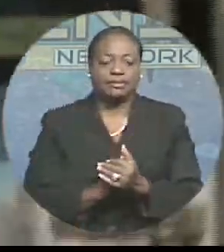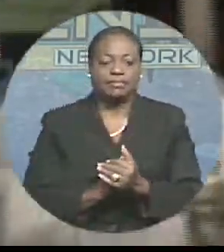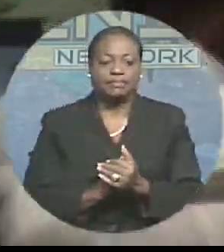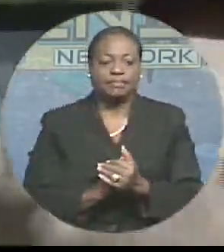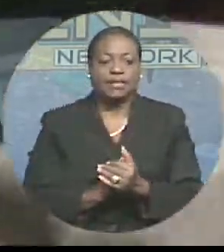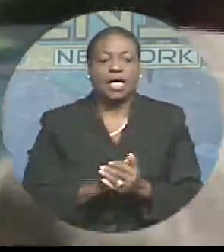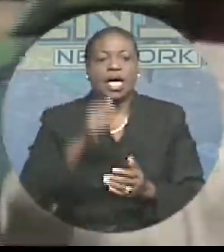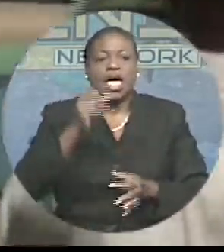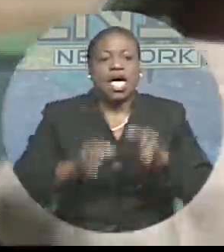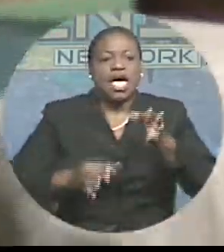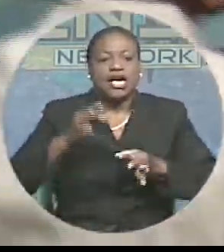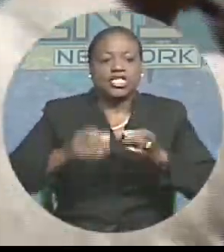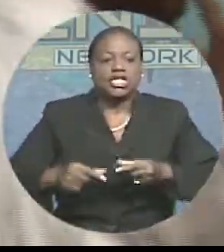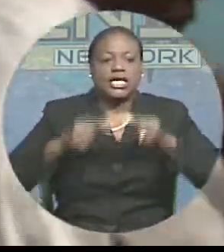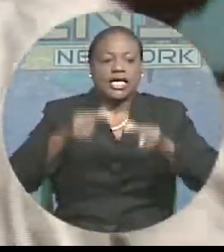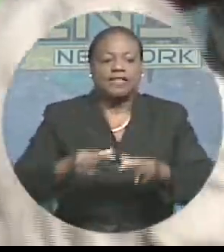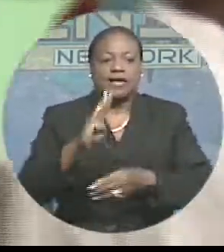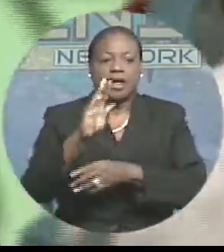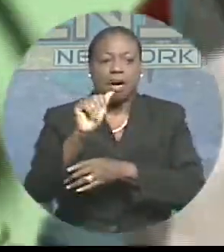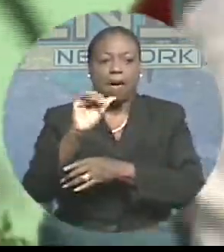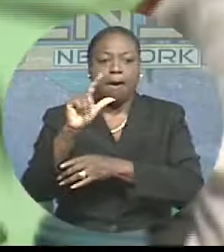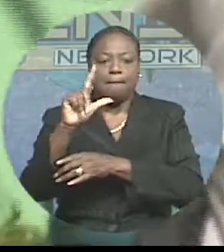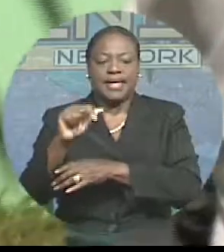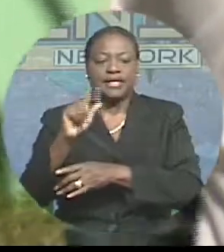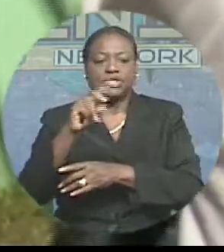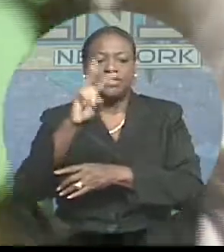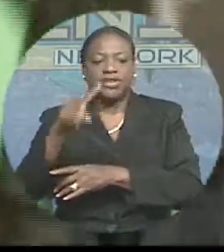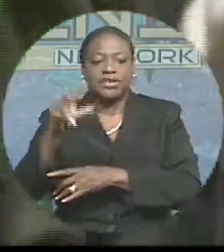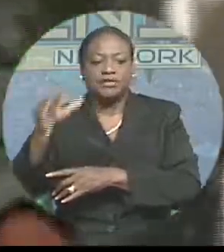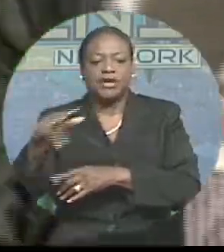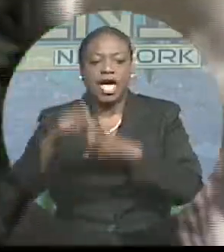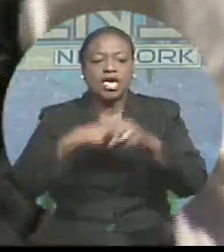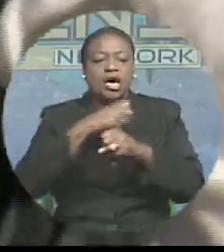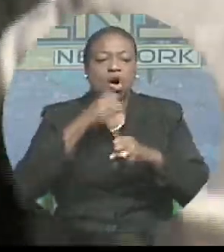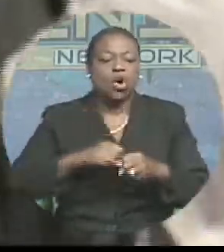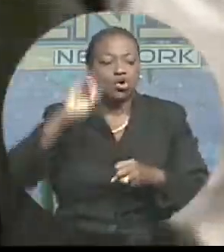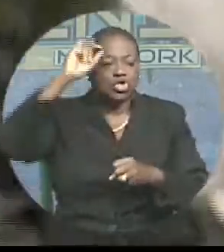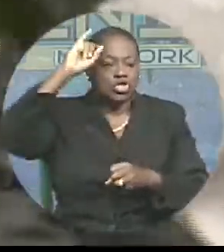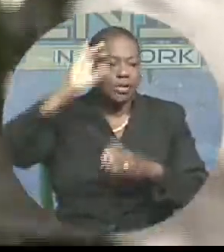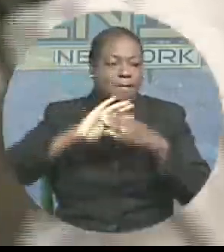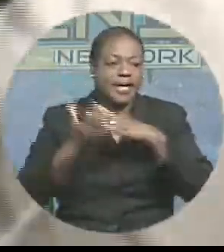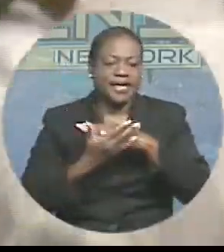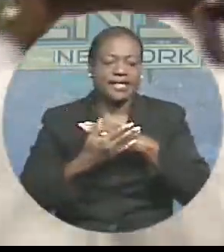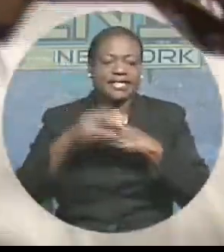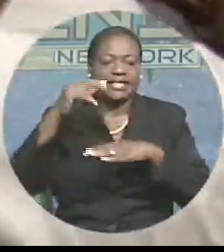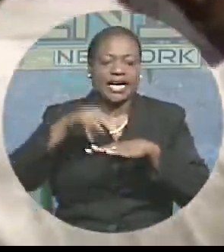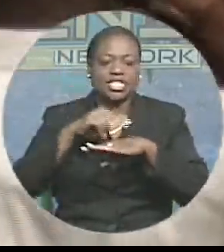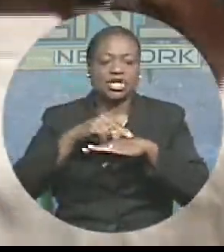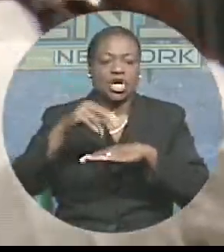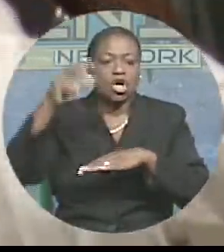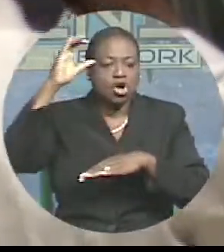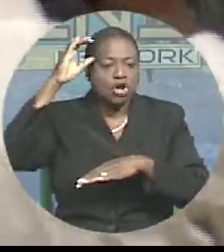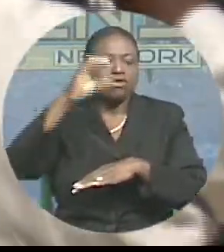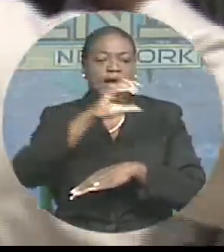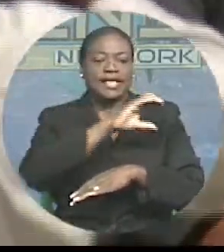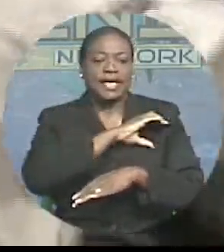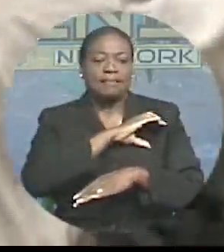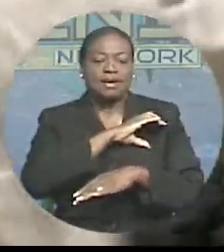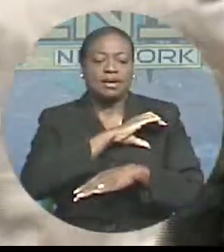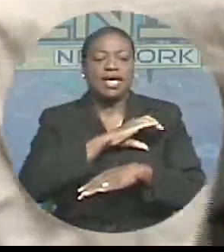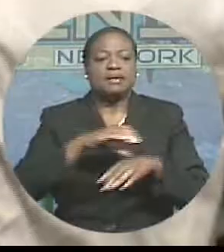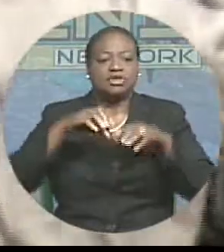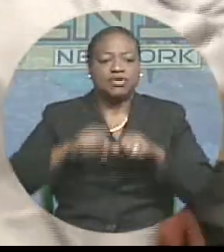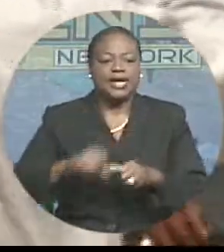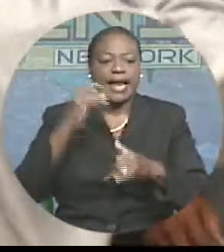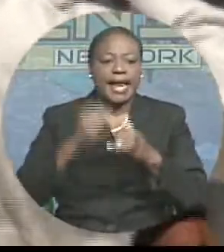A judge has granted bail to 33-year-old Jamaican national Conrad Campbell. You may recall that Campbell was arraigned last